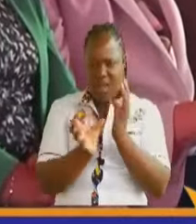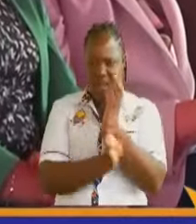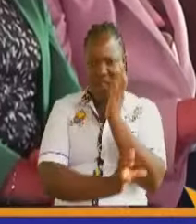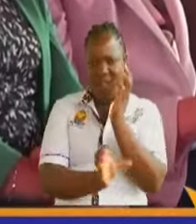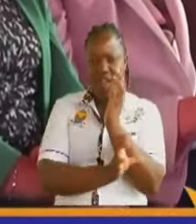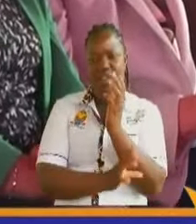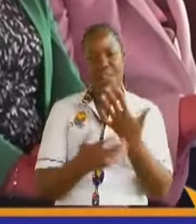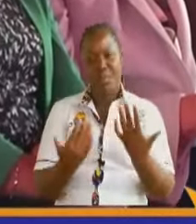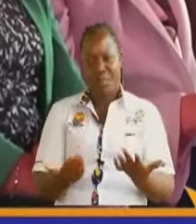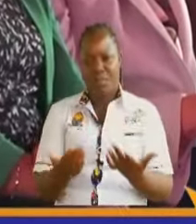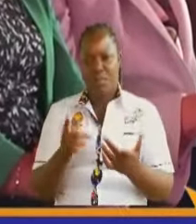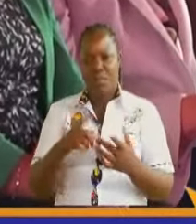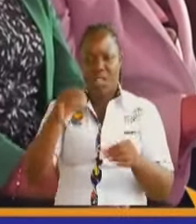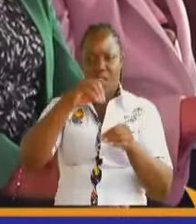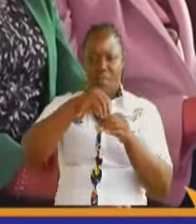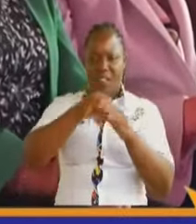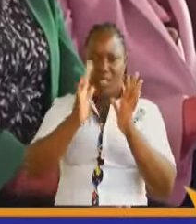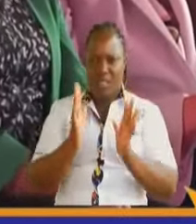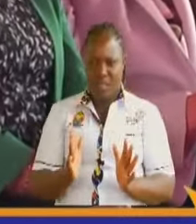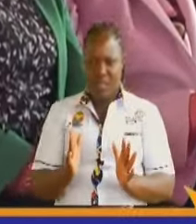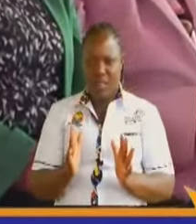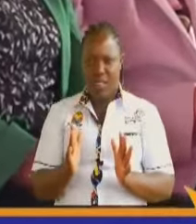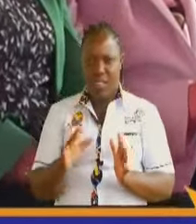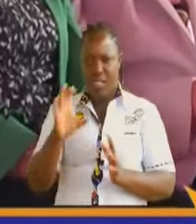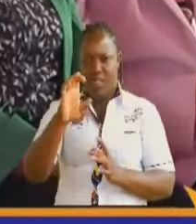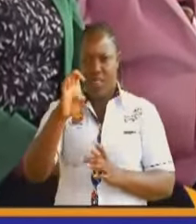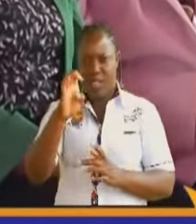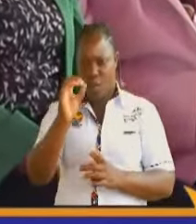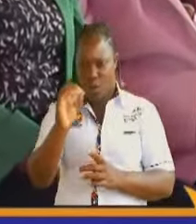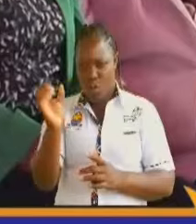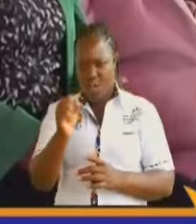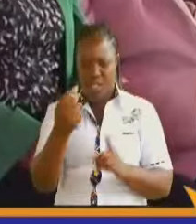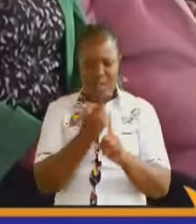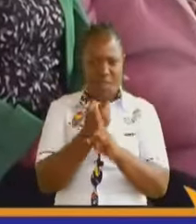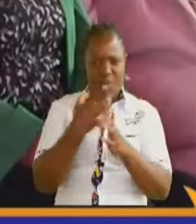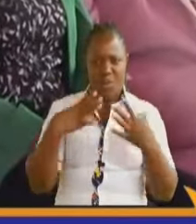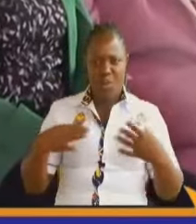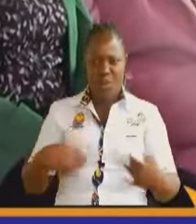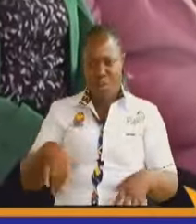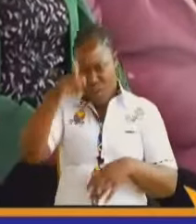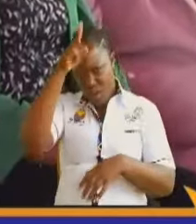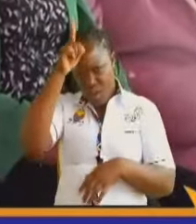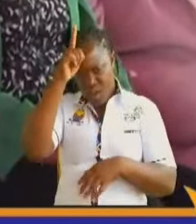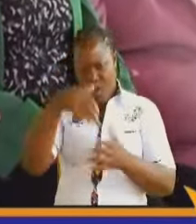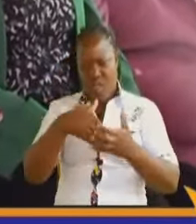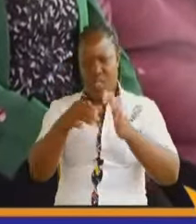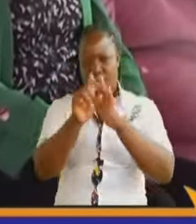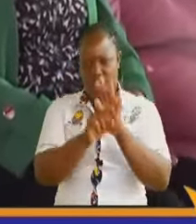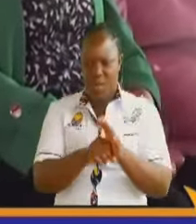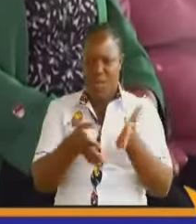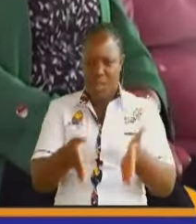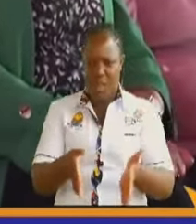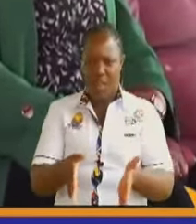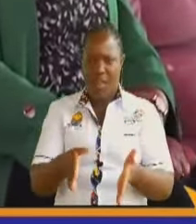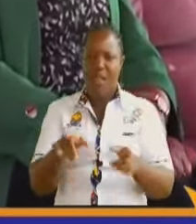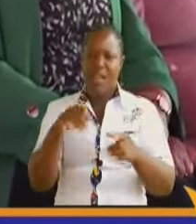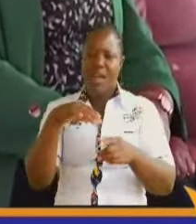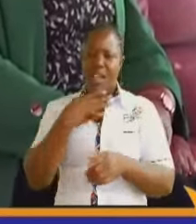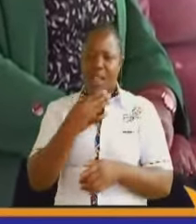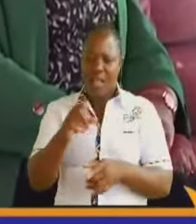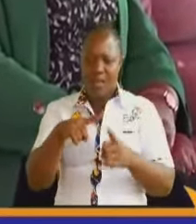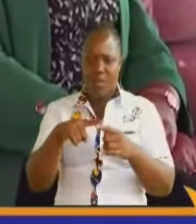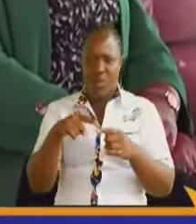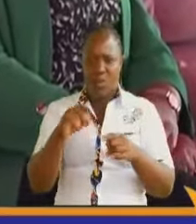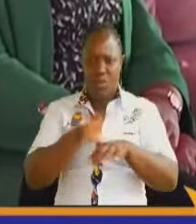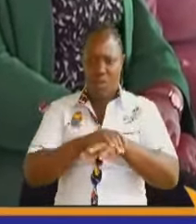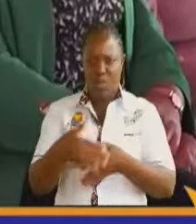around the world, investors, CEOs, different people. Our local leadership is here, and I'd like to just take this